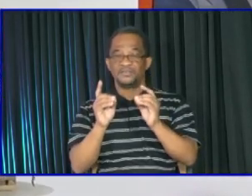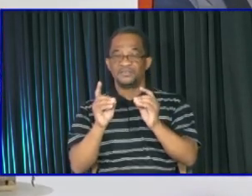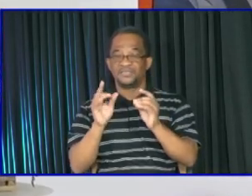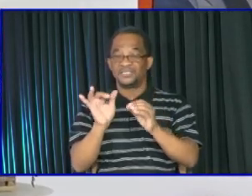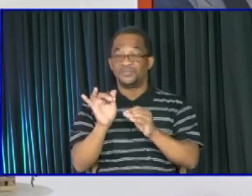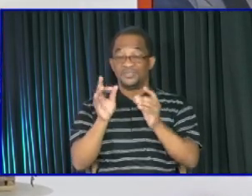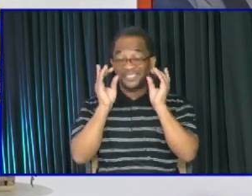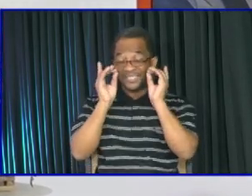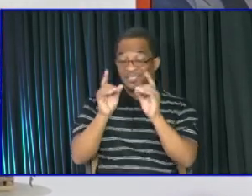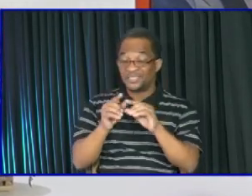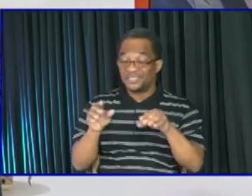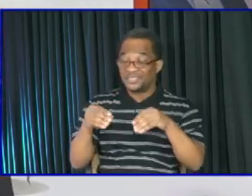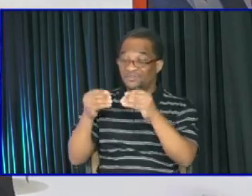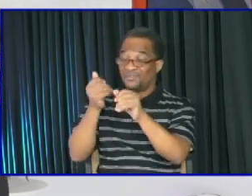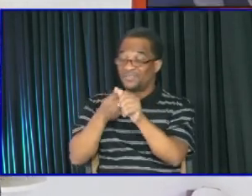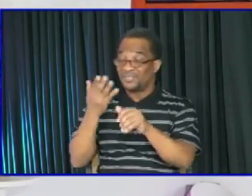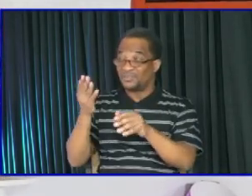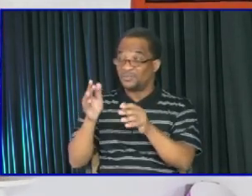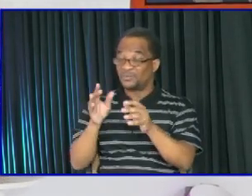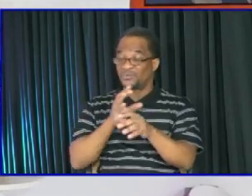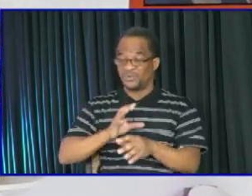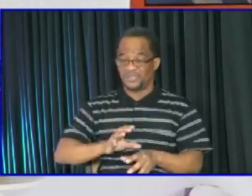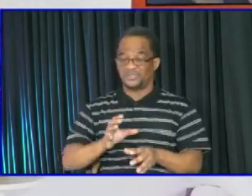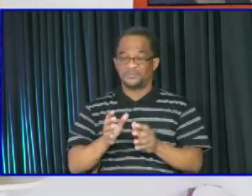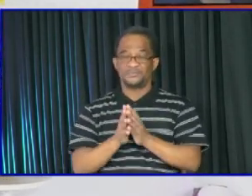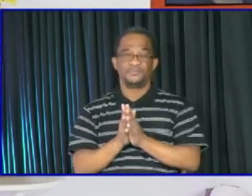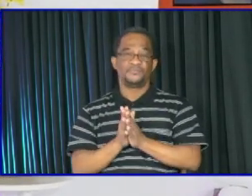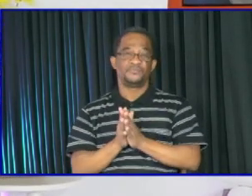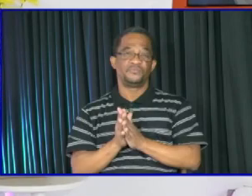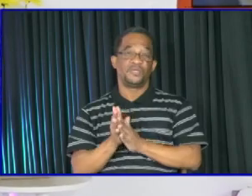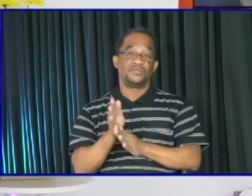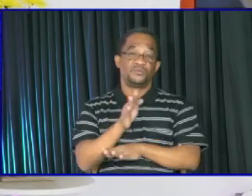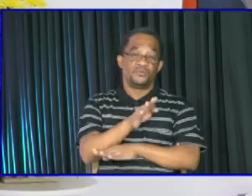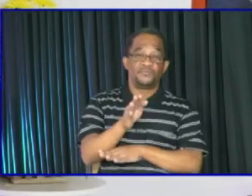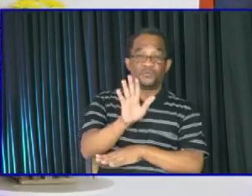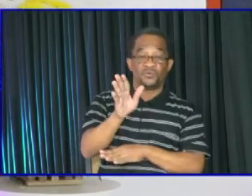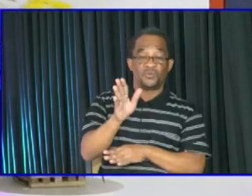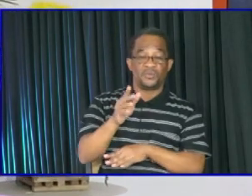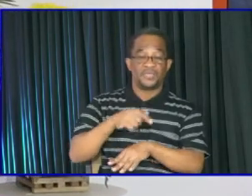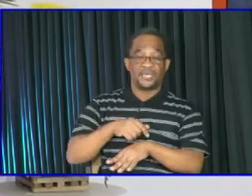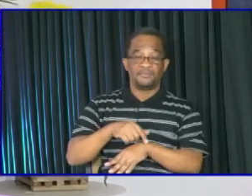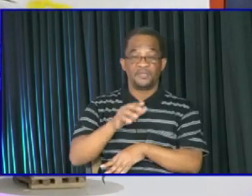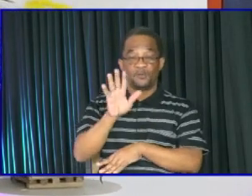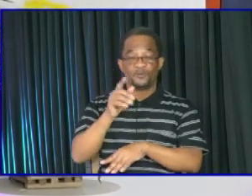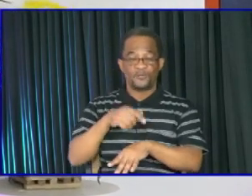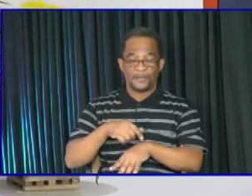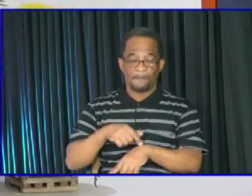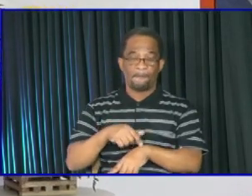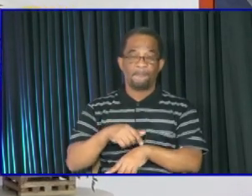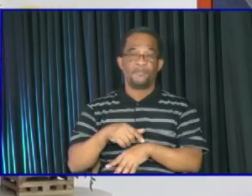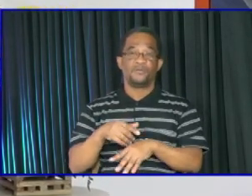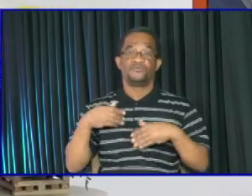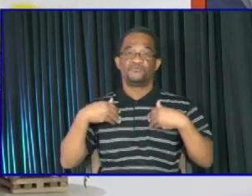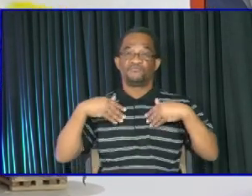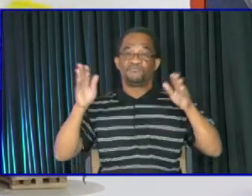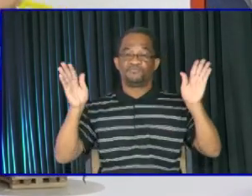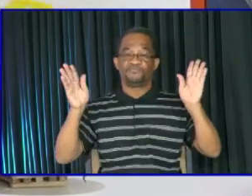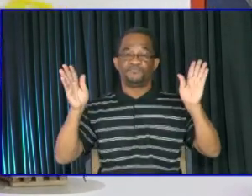to Jesus Christ, your Lord and your God. Tonight is your night, your moment, your time to